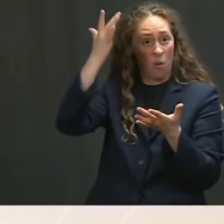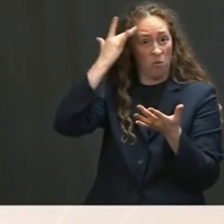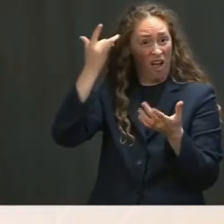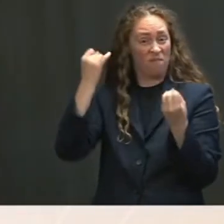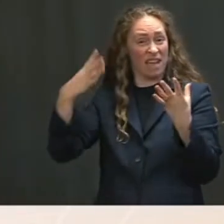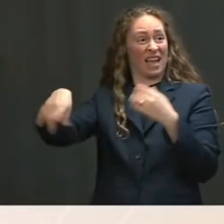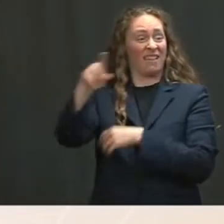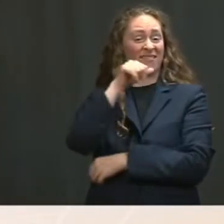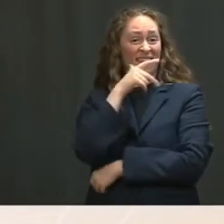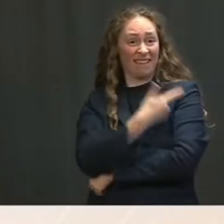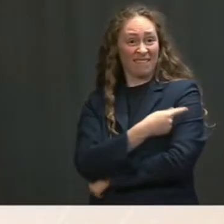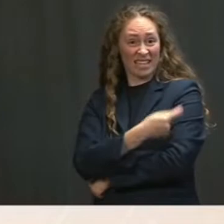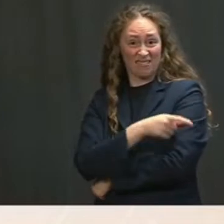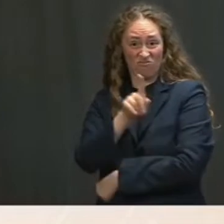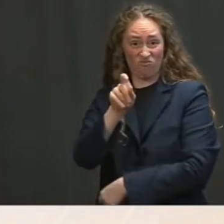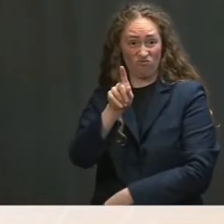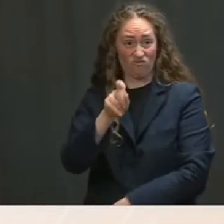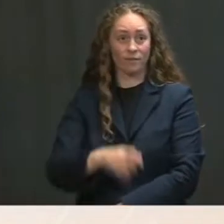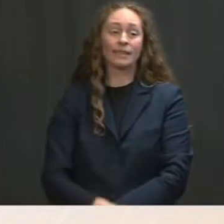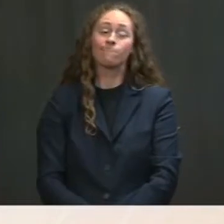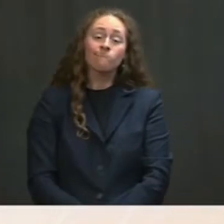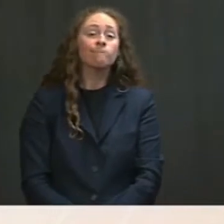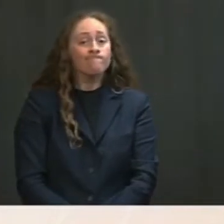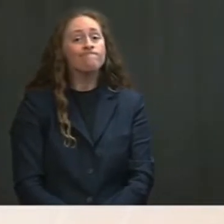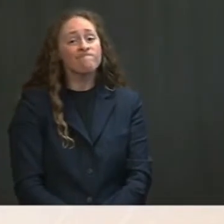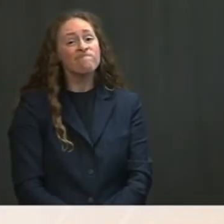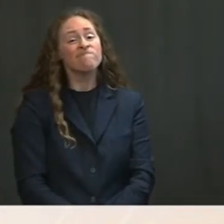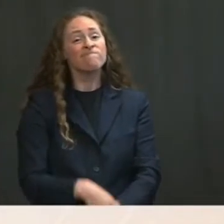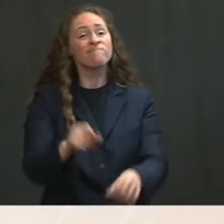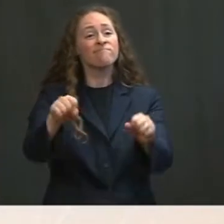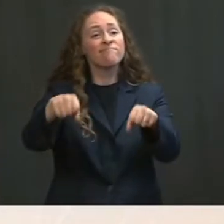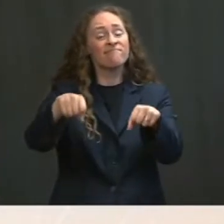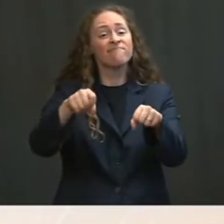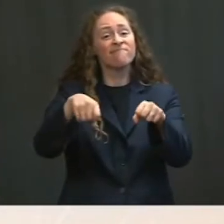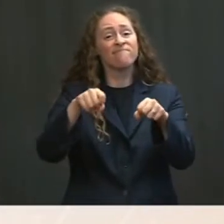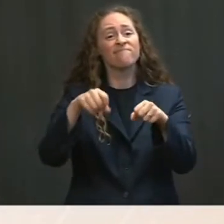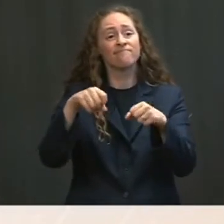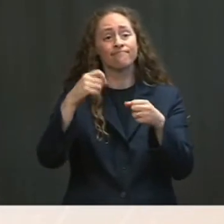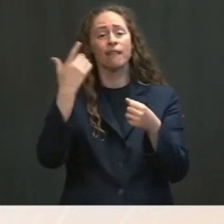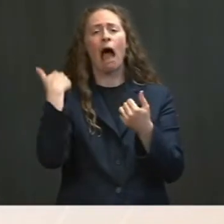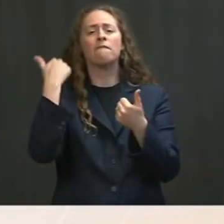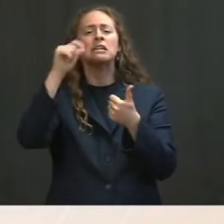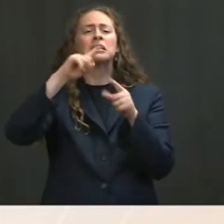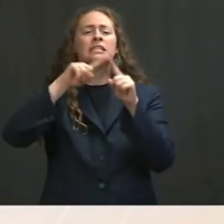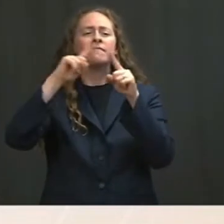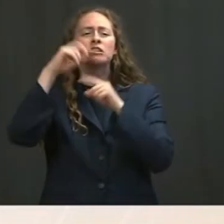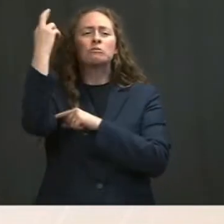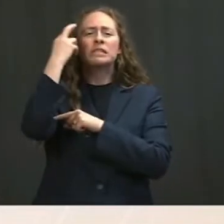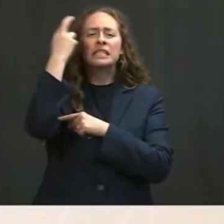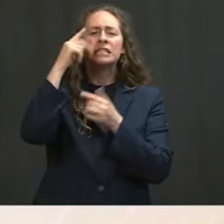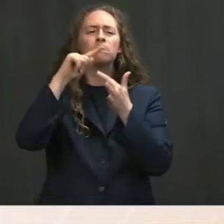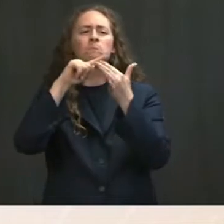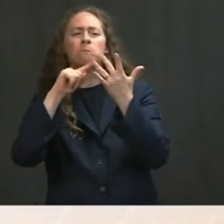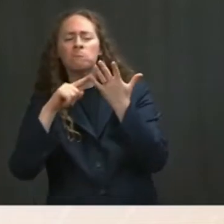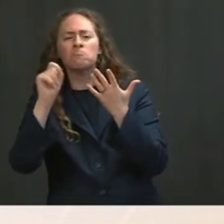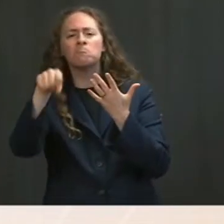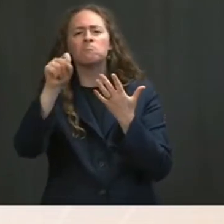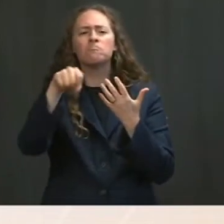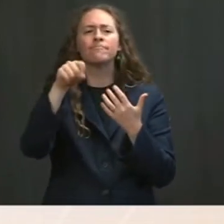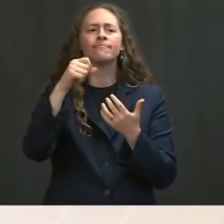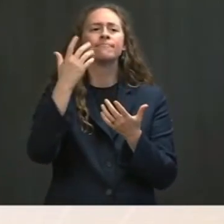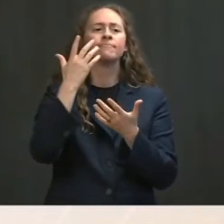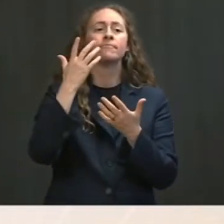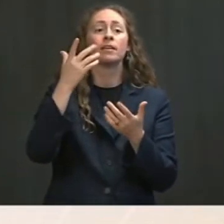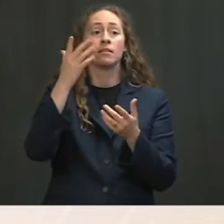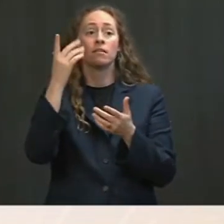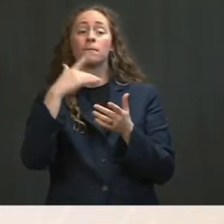several reasons why people are not getting vaccinated, but it's a very important one, because what we know from polls, Caitlin, is that 2/3 of people who are not vaccinated